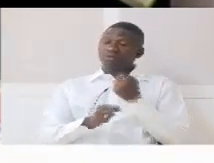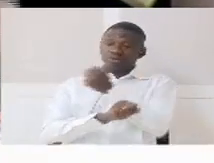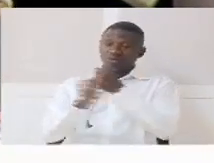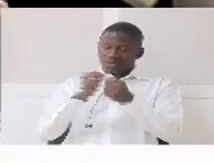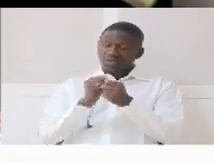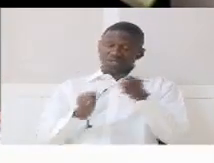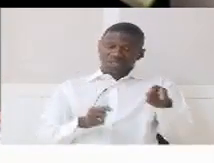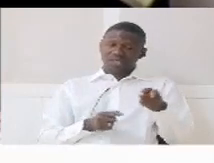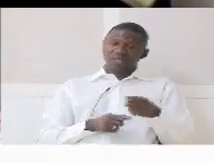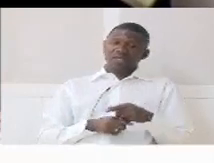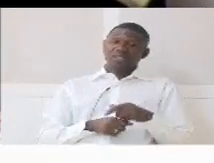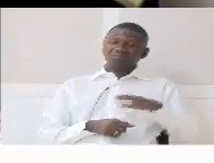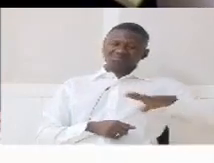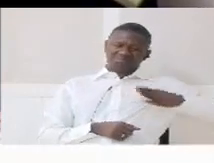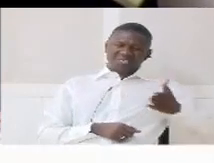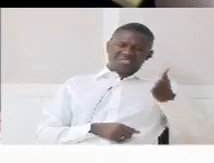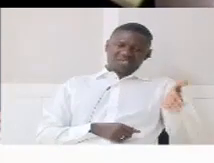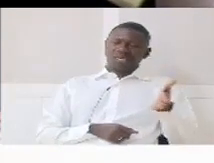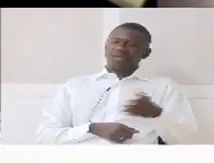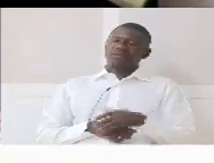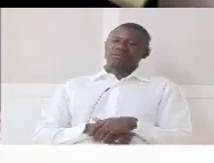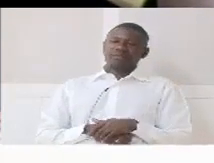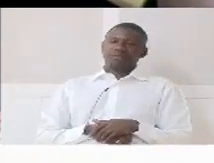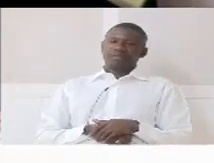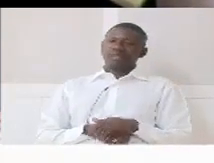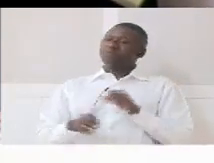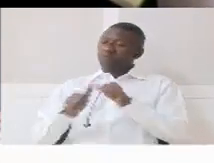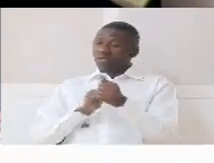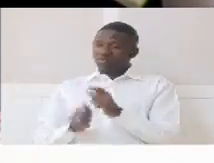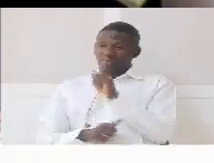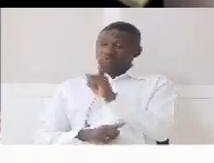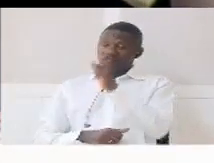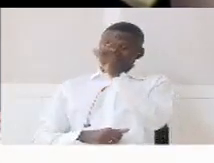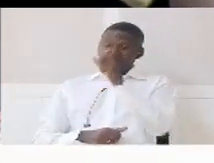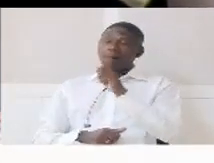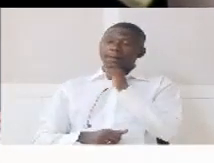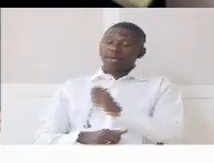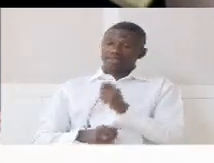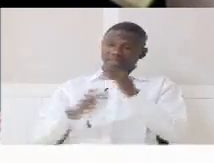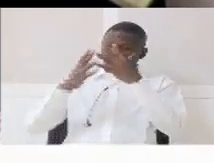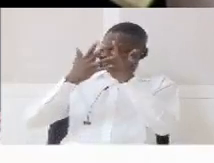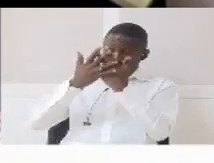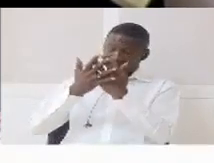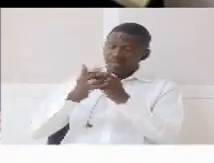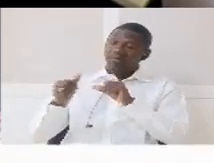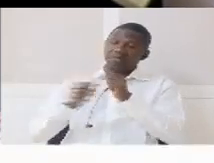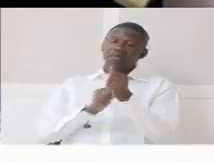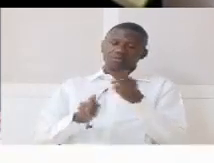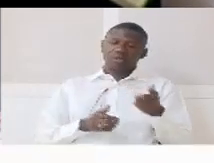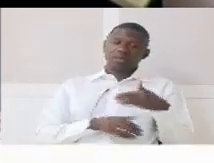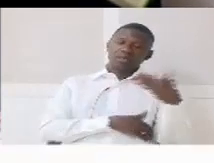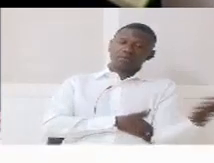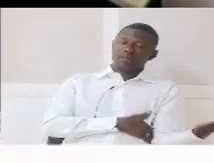terrible conditions at the remand. One man separate cell corner. To be in a one-man cell. It's better either, I remind you. It's better to be at the